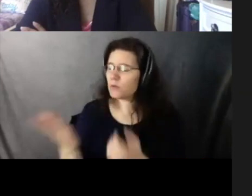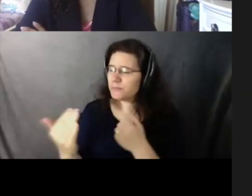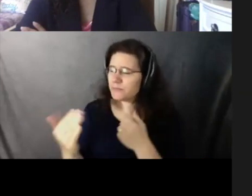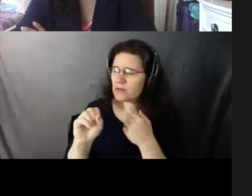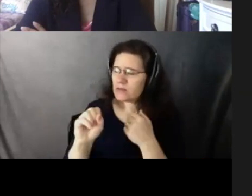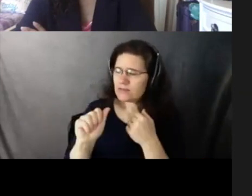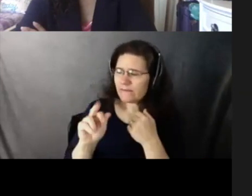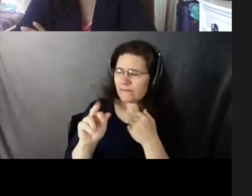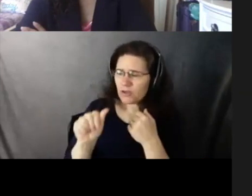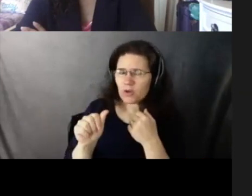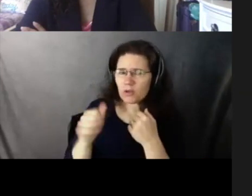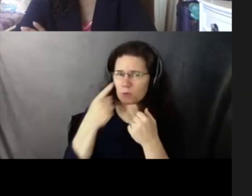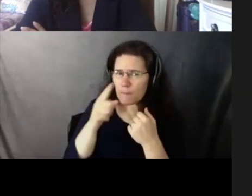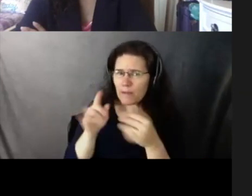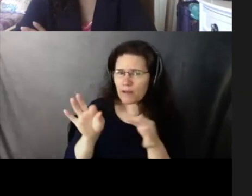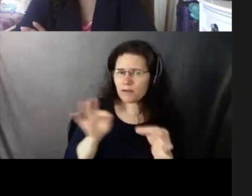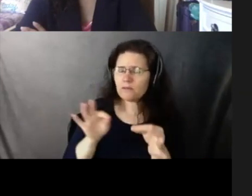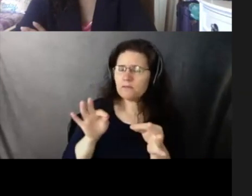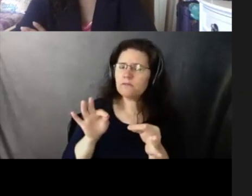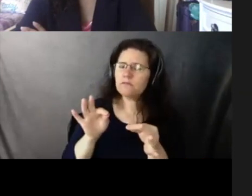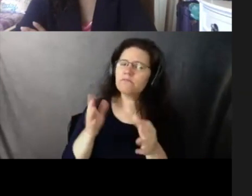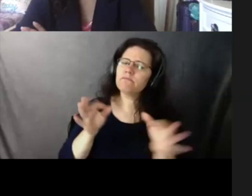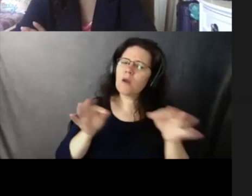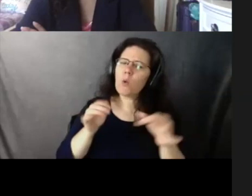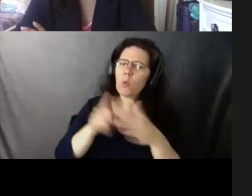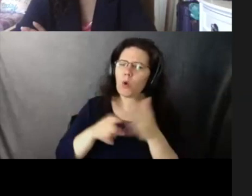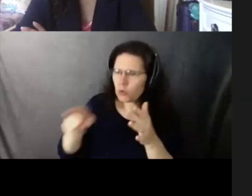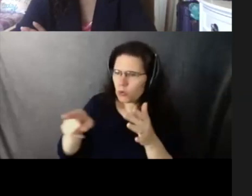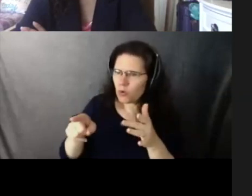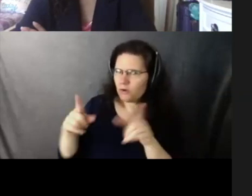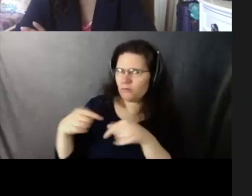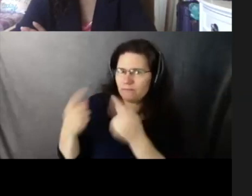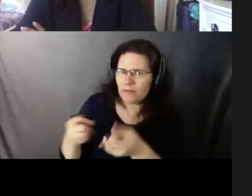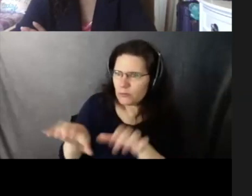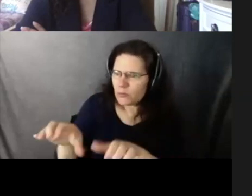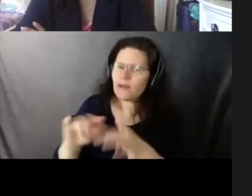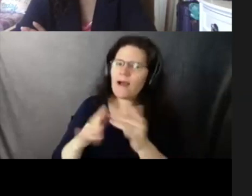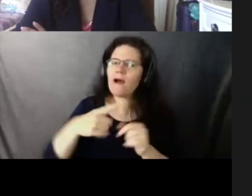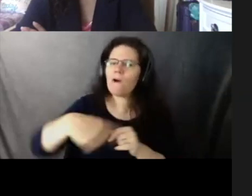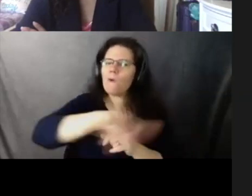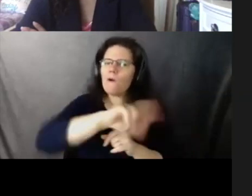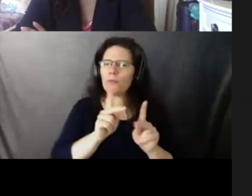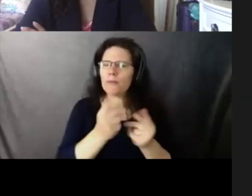and what other people could do to support people with disabilities right now during the pandemic?